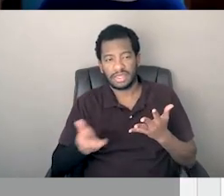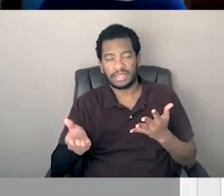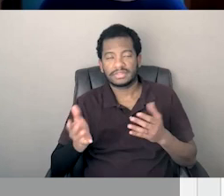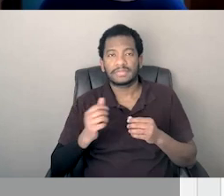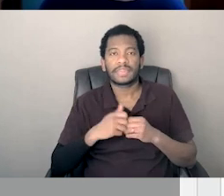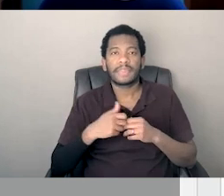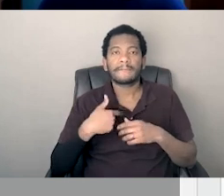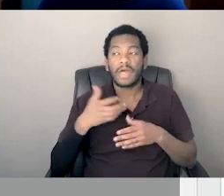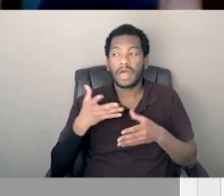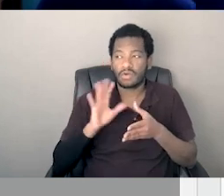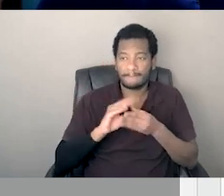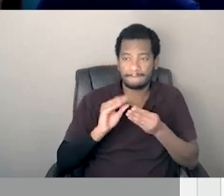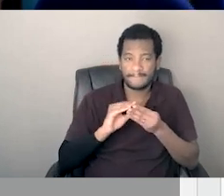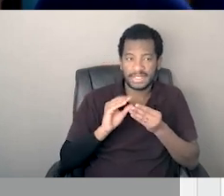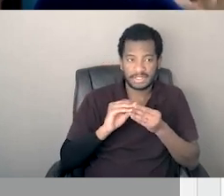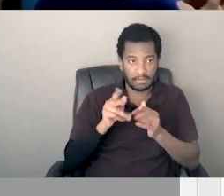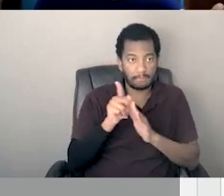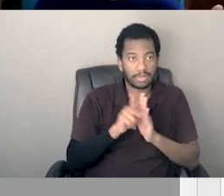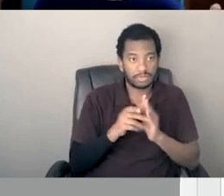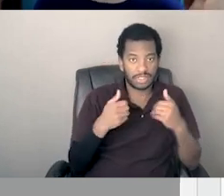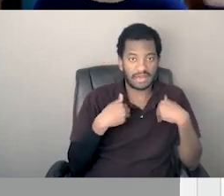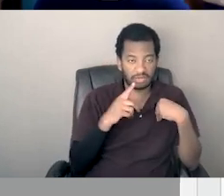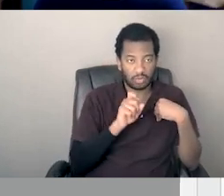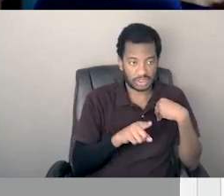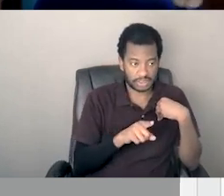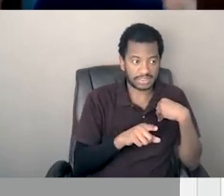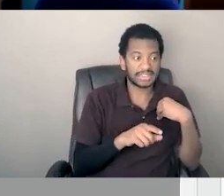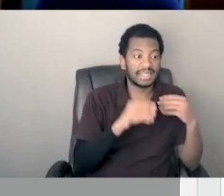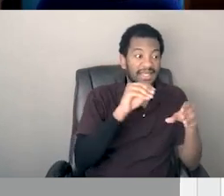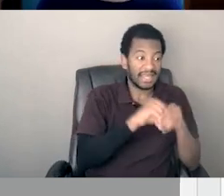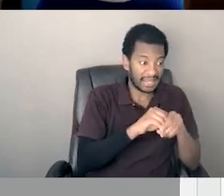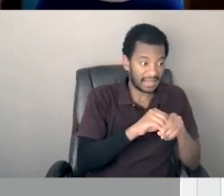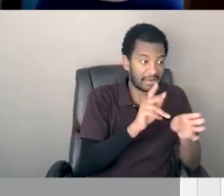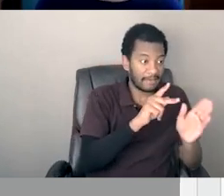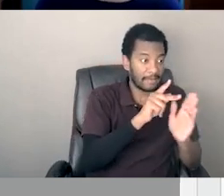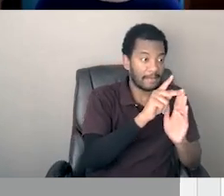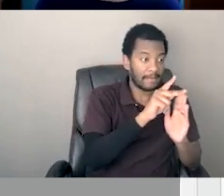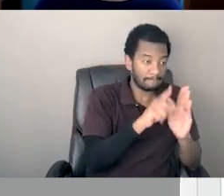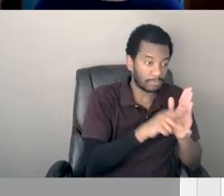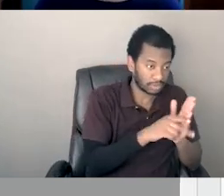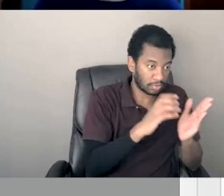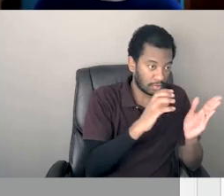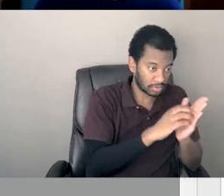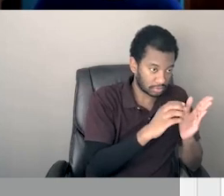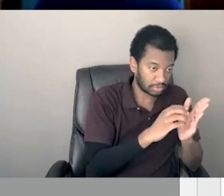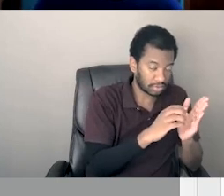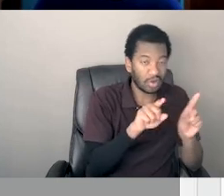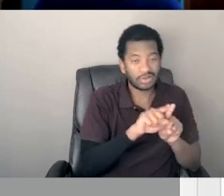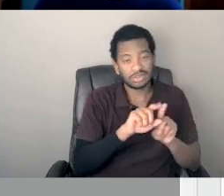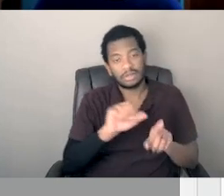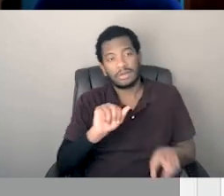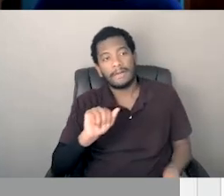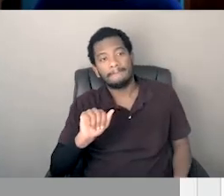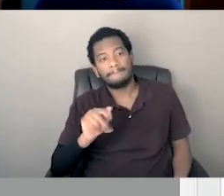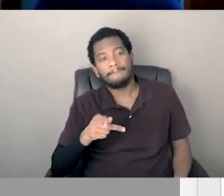principles, there are questions. They are embedded in the principle section, but they're also all pulled out into the appendix. So you don't have to flip around. So all